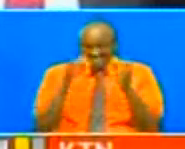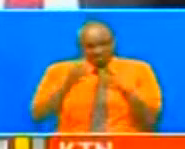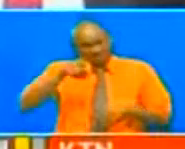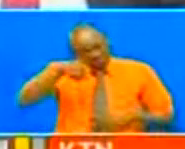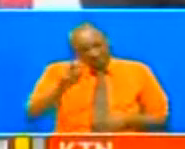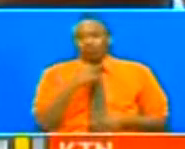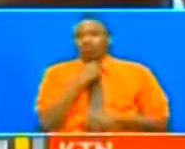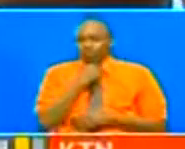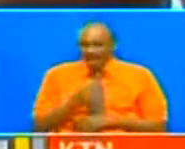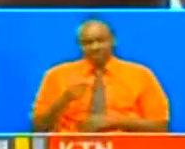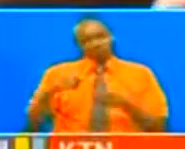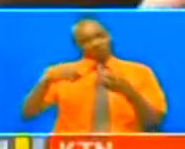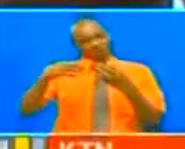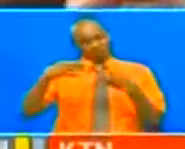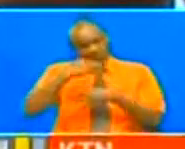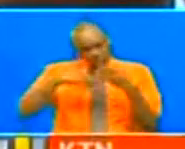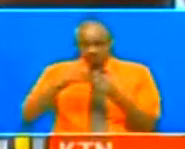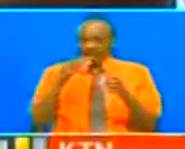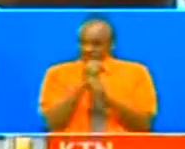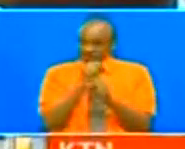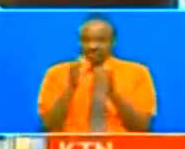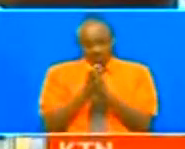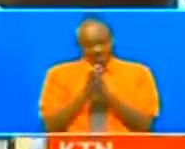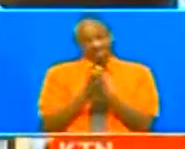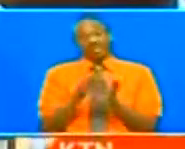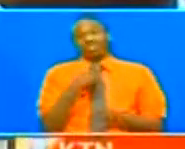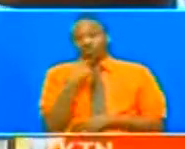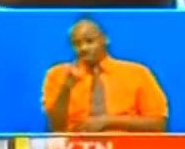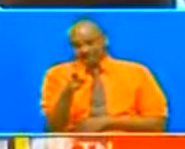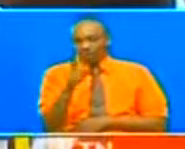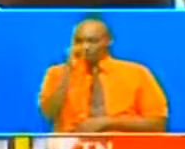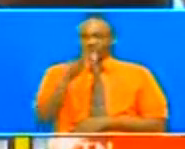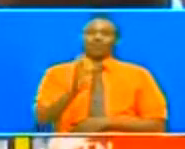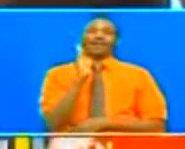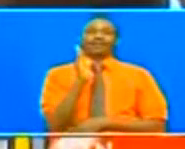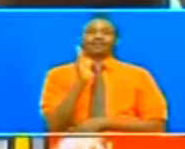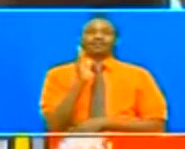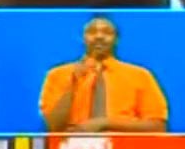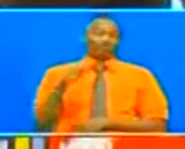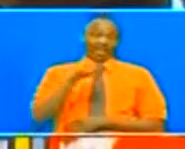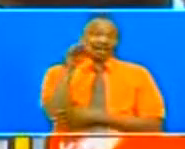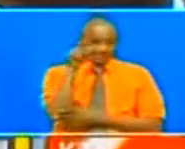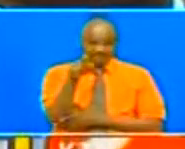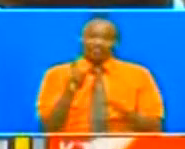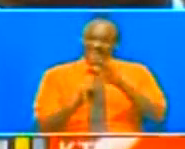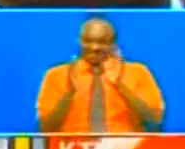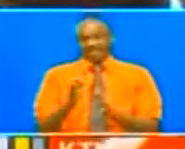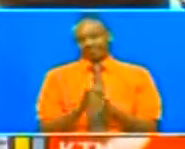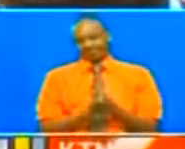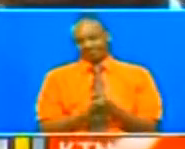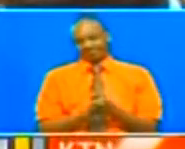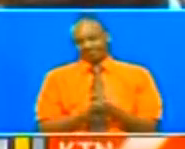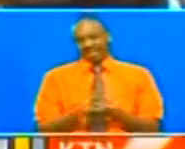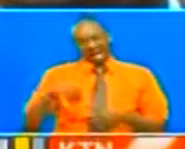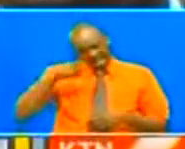anania kuendelea kushirikiana na miungano humu nchini, sharti ni moja tu. We are asking the minister. We are not